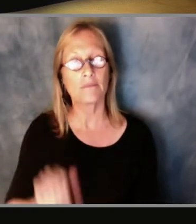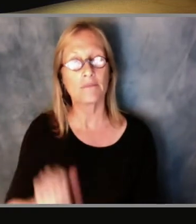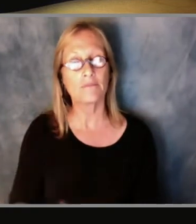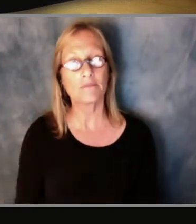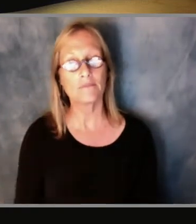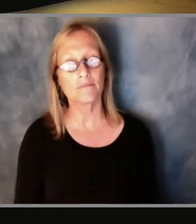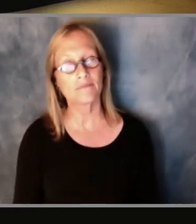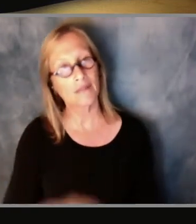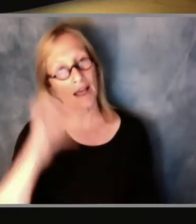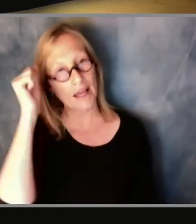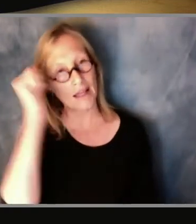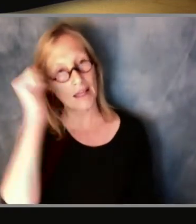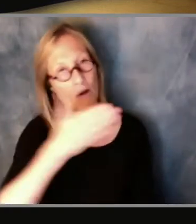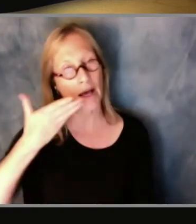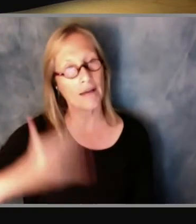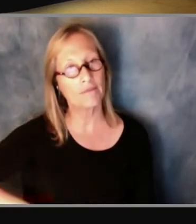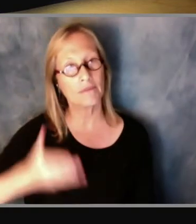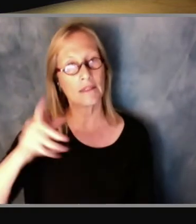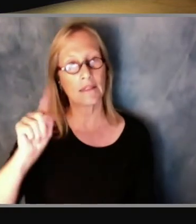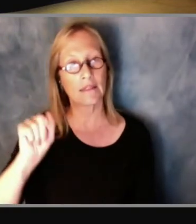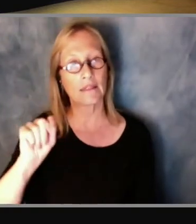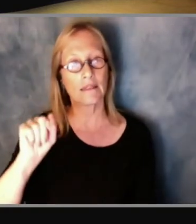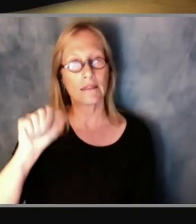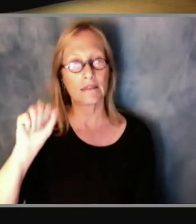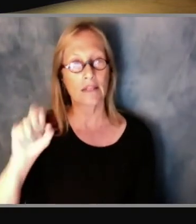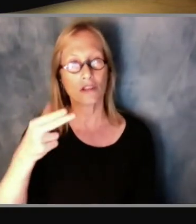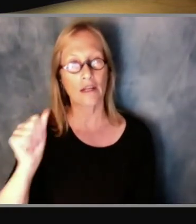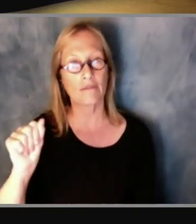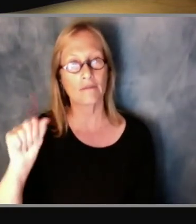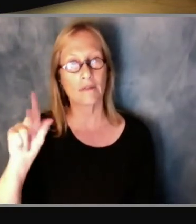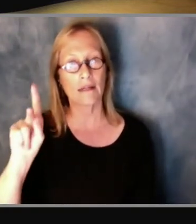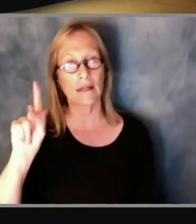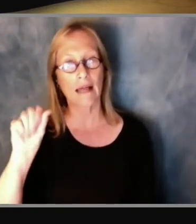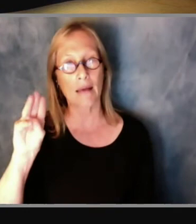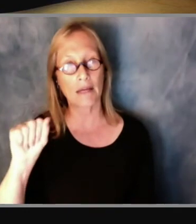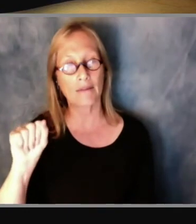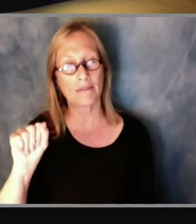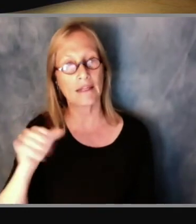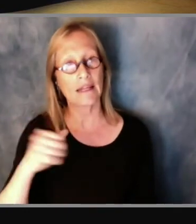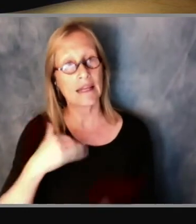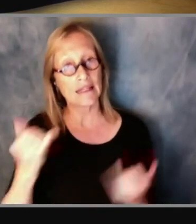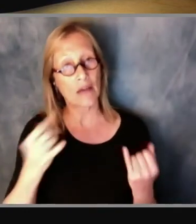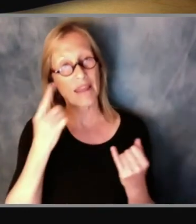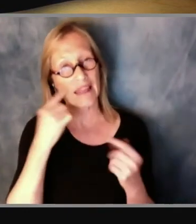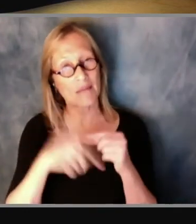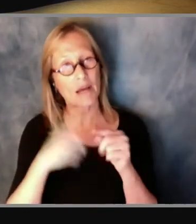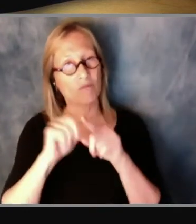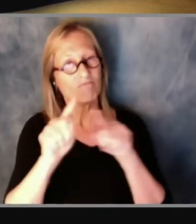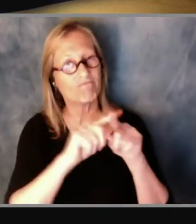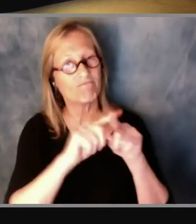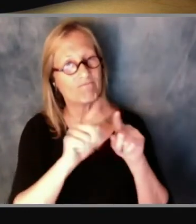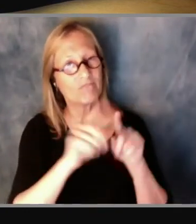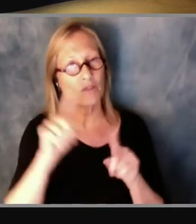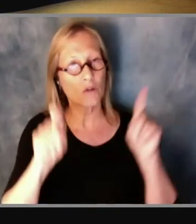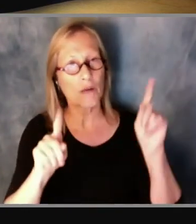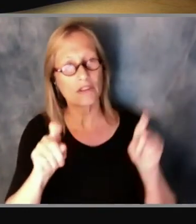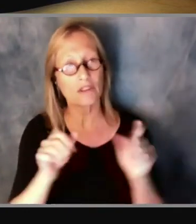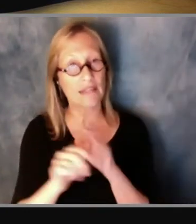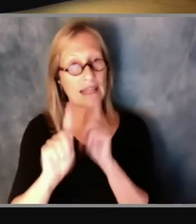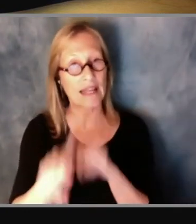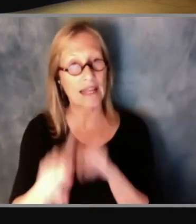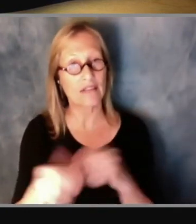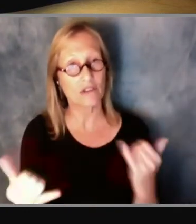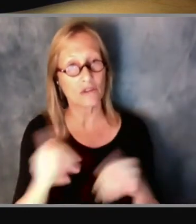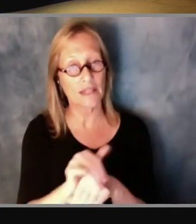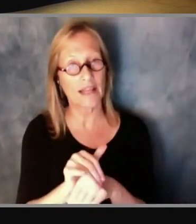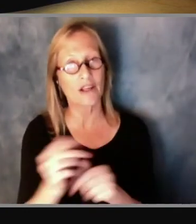Aloha, my name is Tasha Kama. And when I think about all the questions that we're answering tonight, the first thing I think about is how my daughter thinks, how